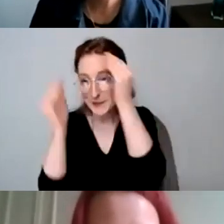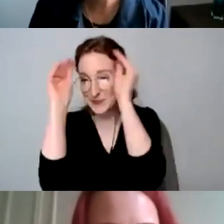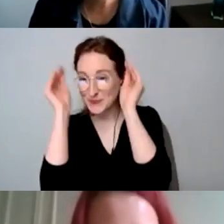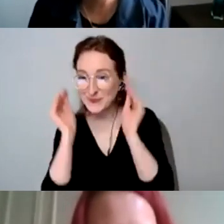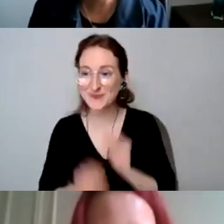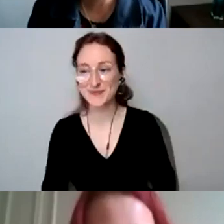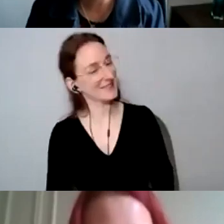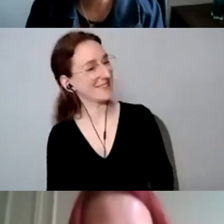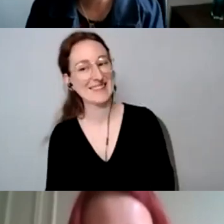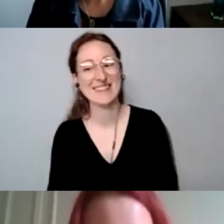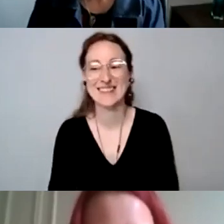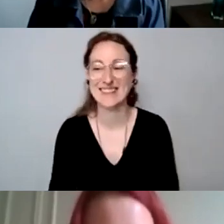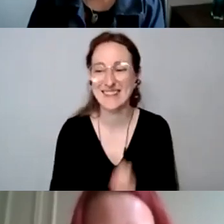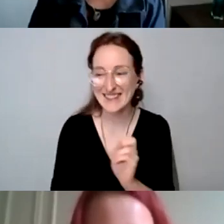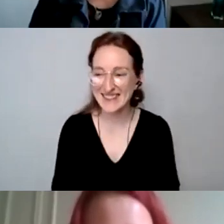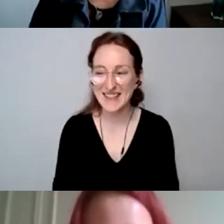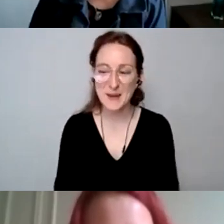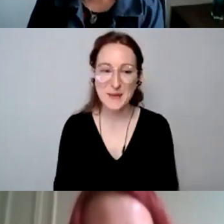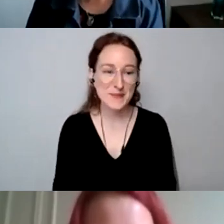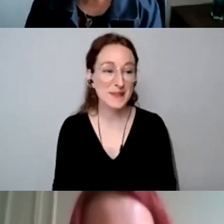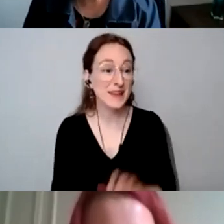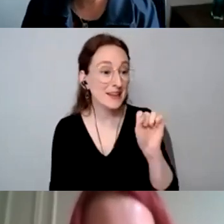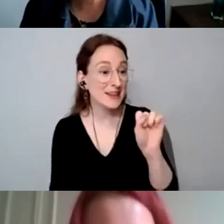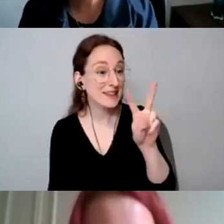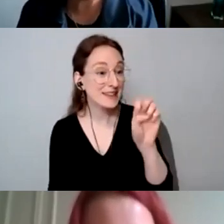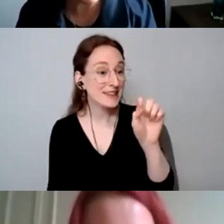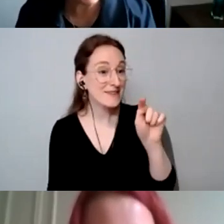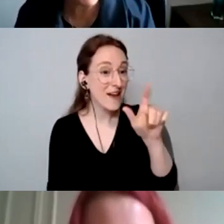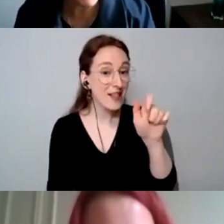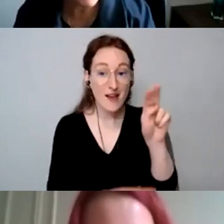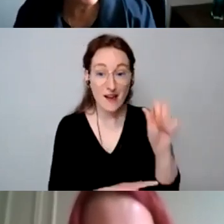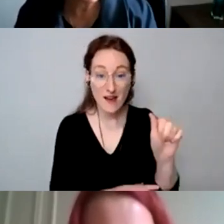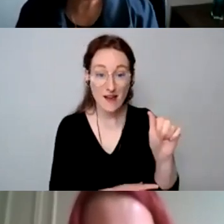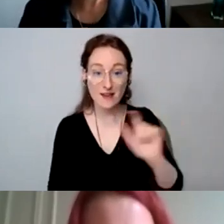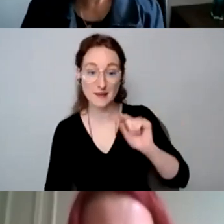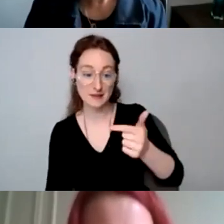your hair? Okay, Svetlana and then Elena, please.